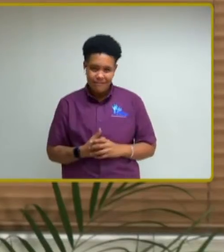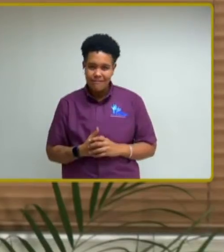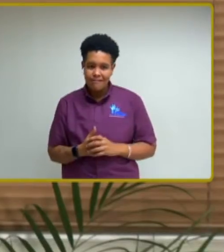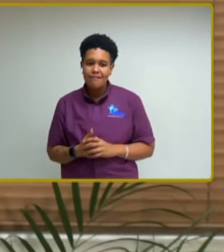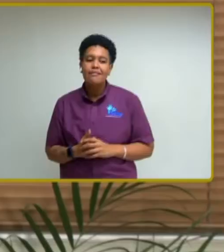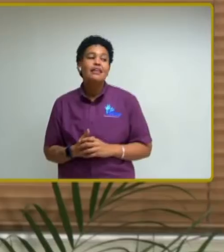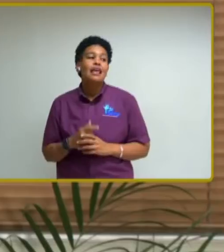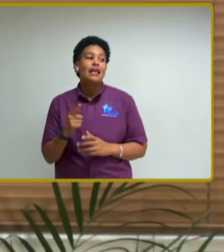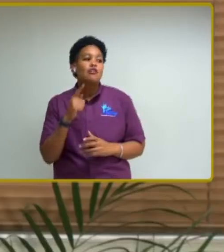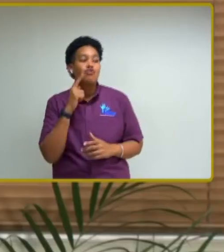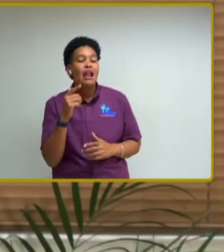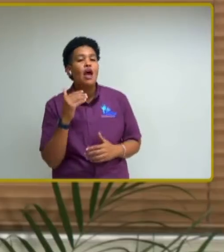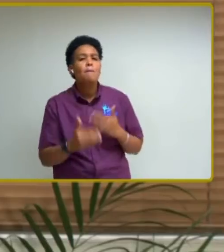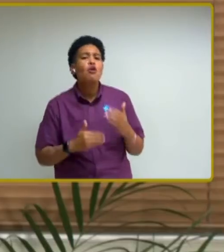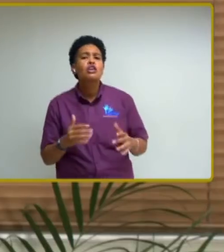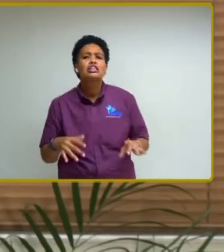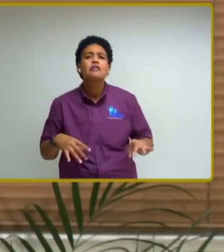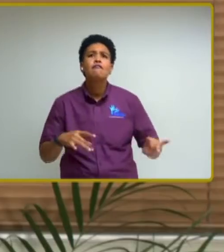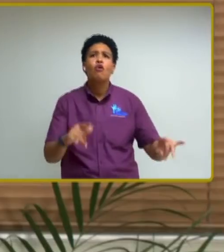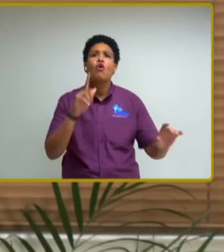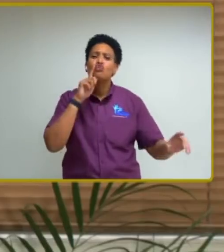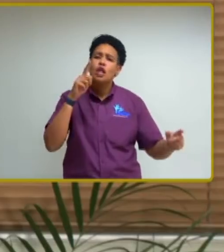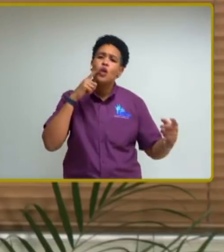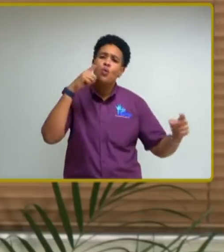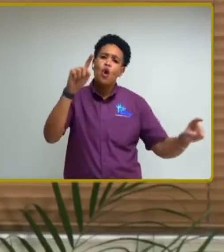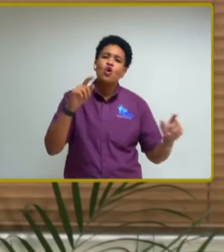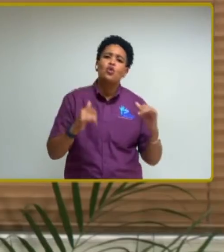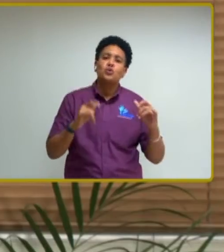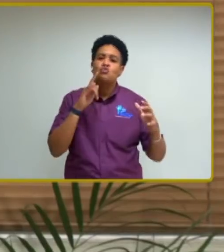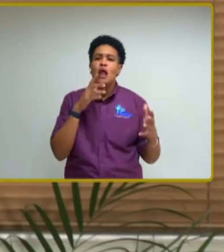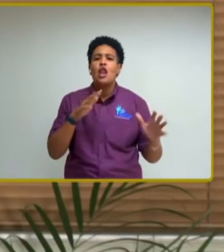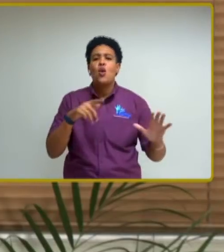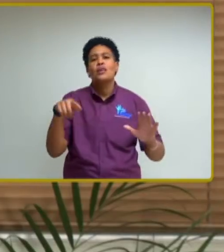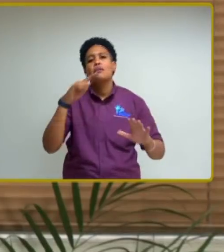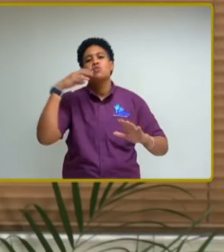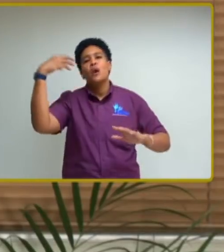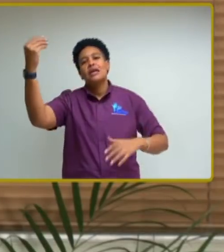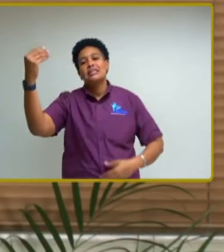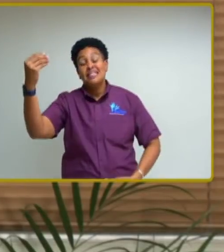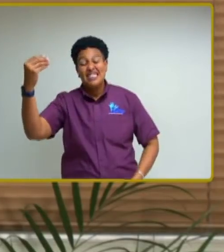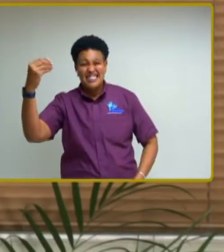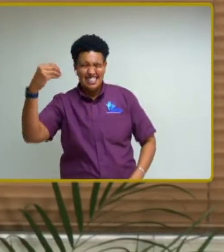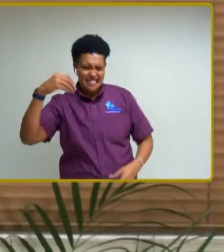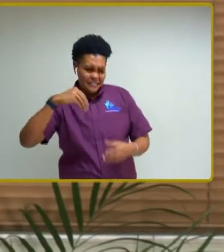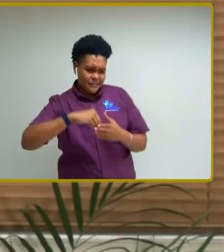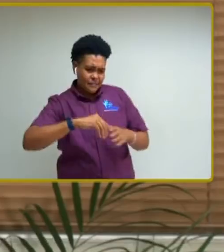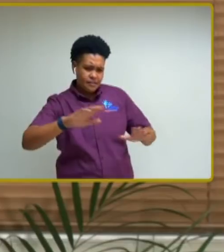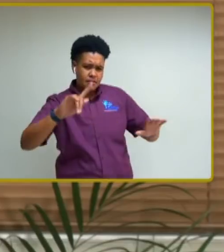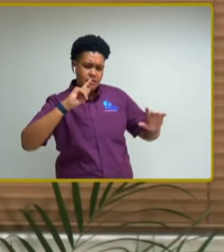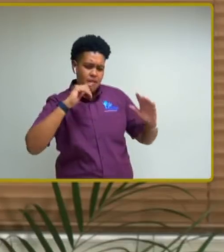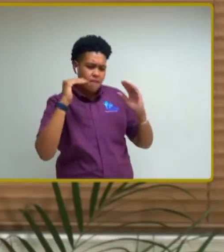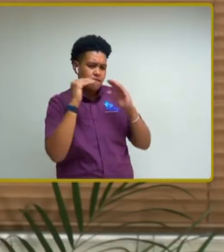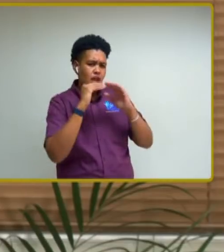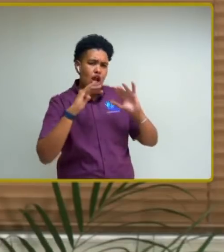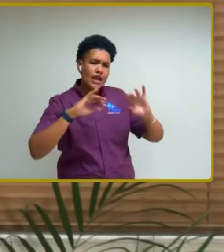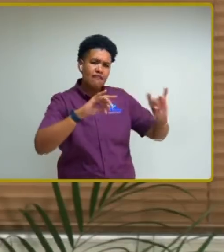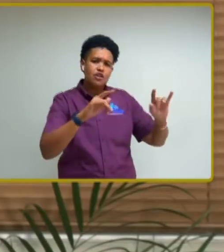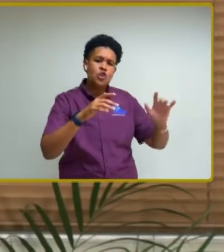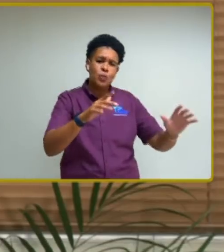And there is a process flow that has been worked out which allows them to exit in a fairly efficient